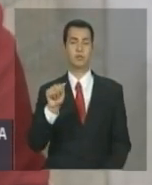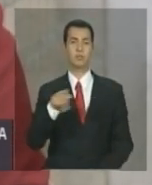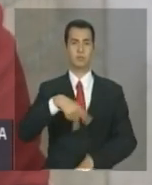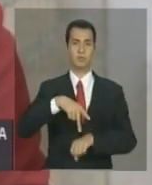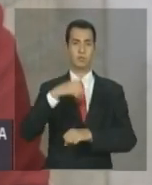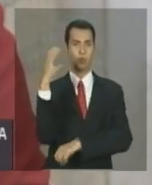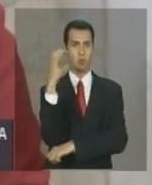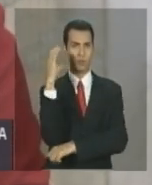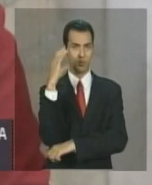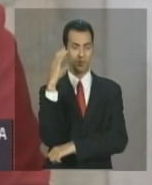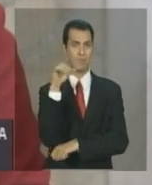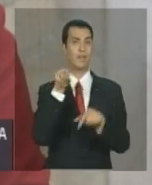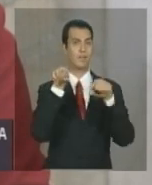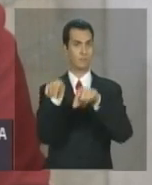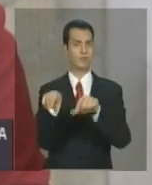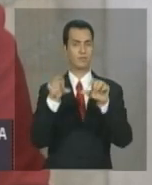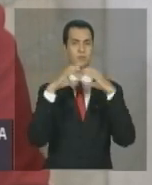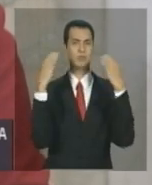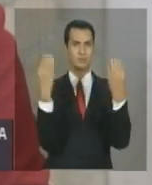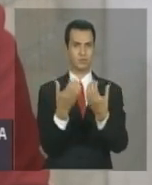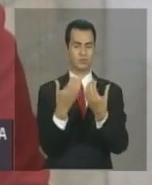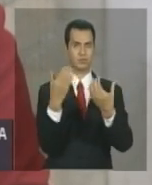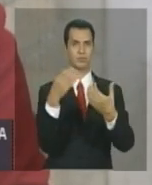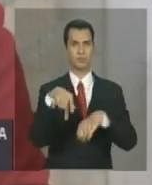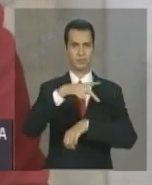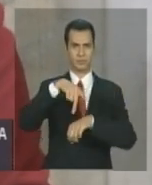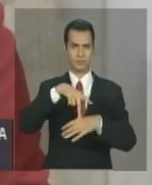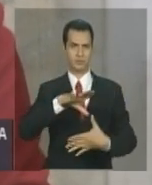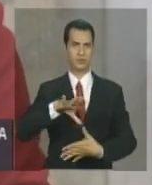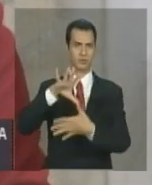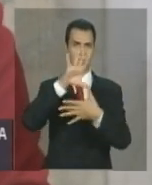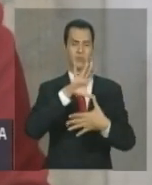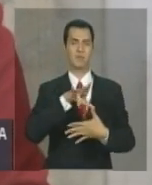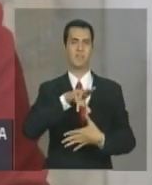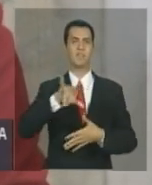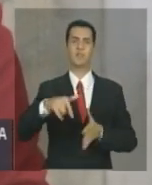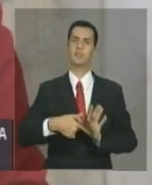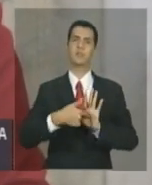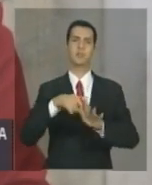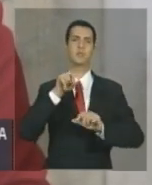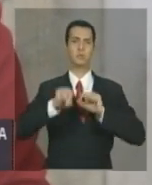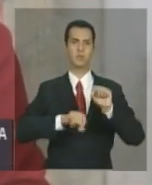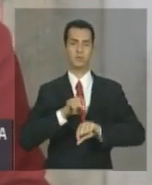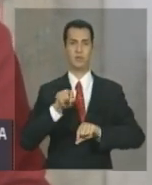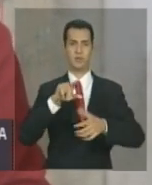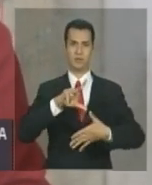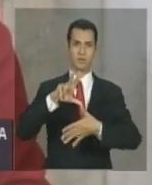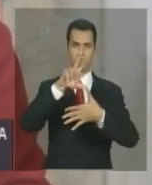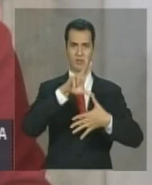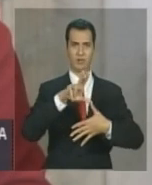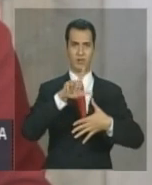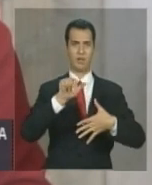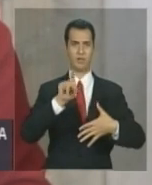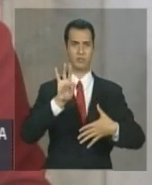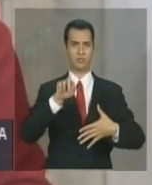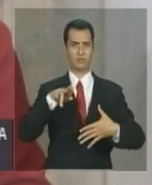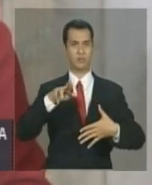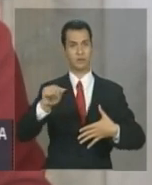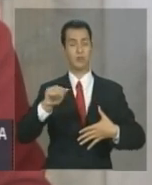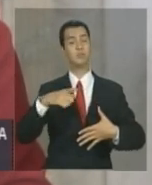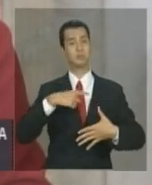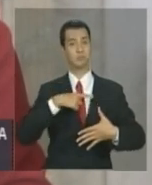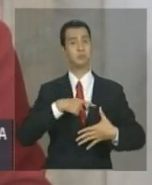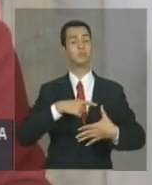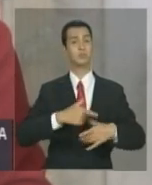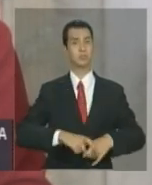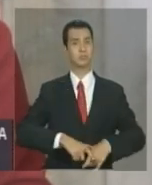of the Americas. Ela expressa o fato de que a América Latina é um continente que vem crescendo. Very much expresses the fact that